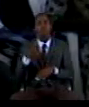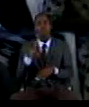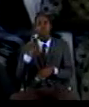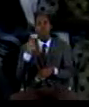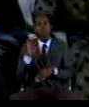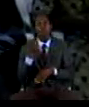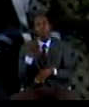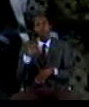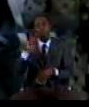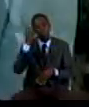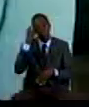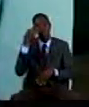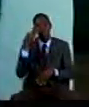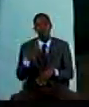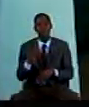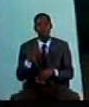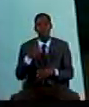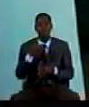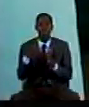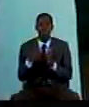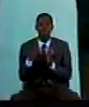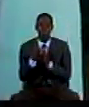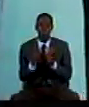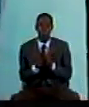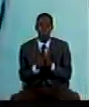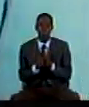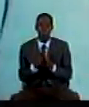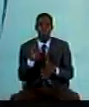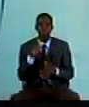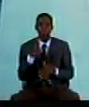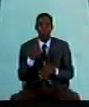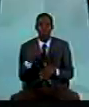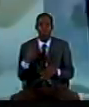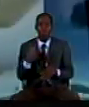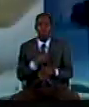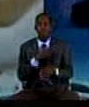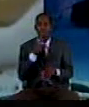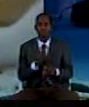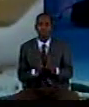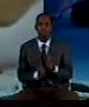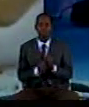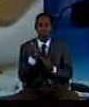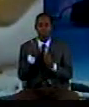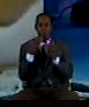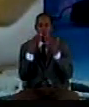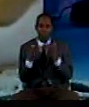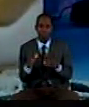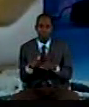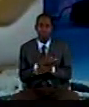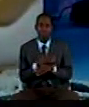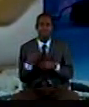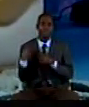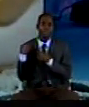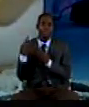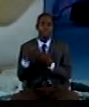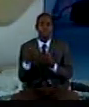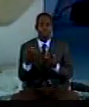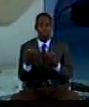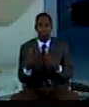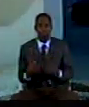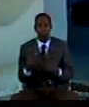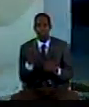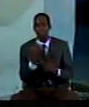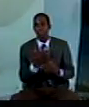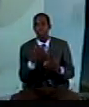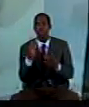State, sir, we are much grateful. Since you have come here, the atmosphere of Taraba State has